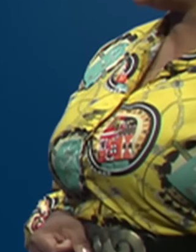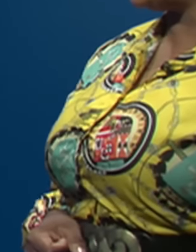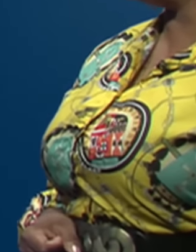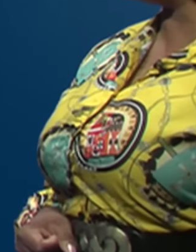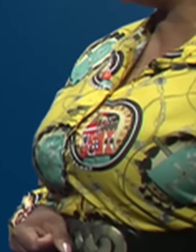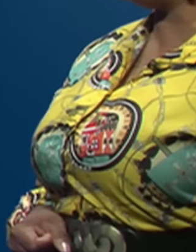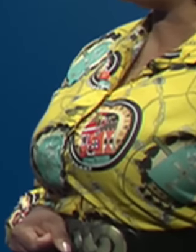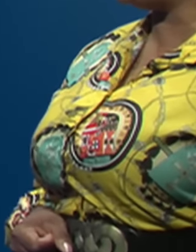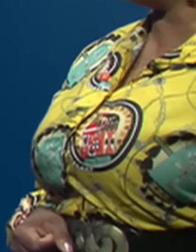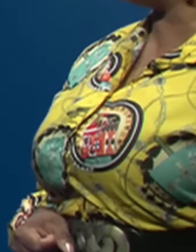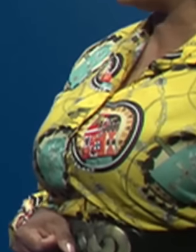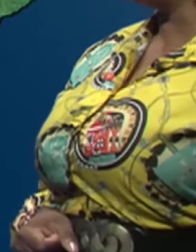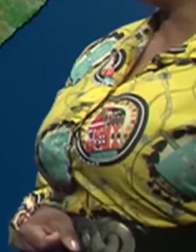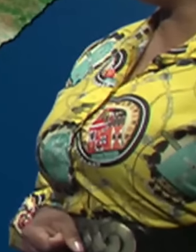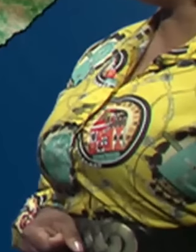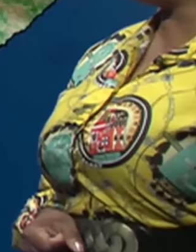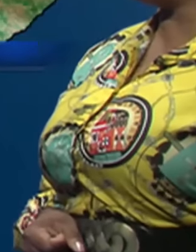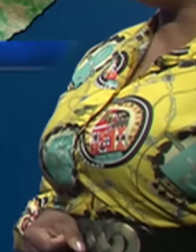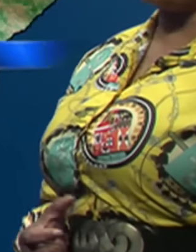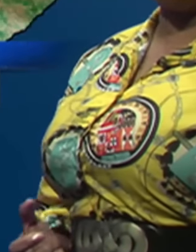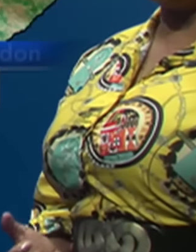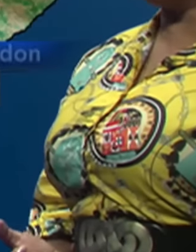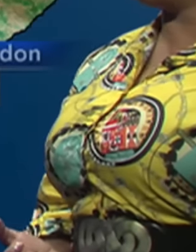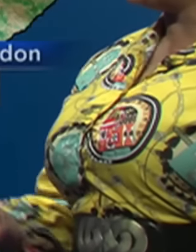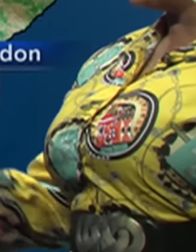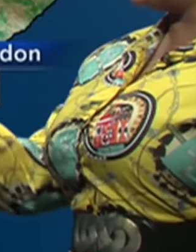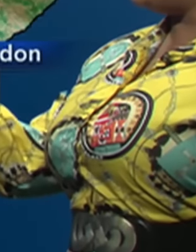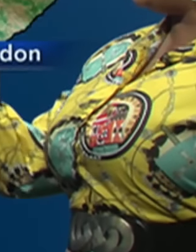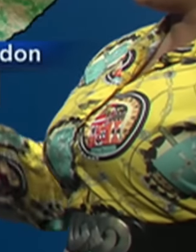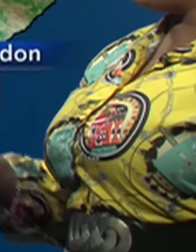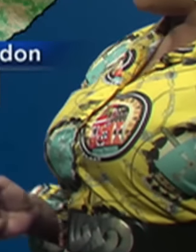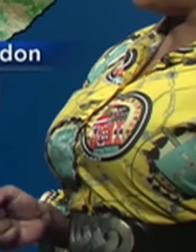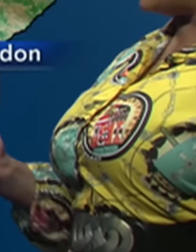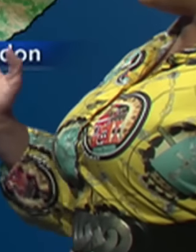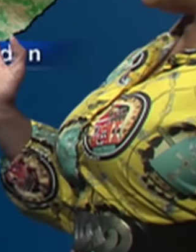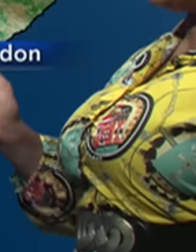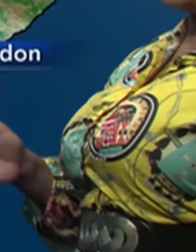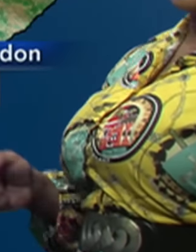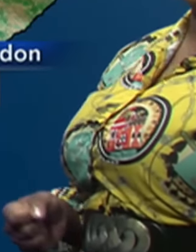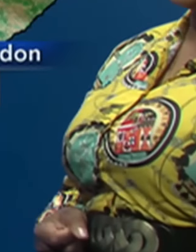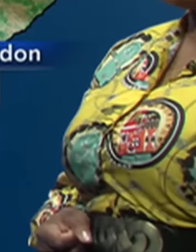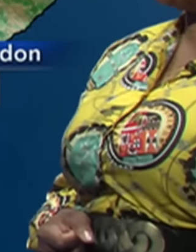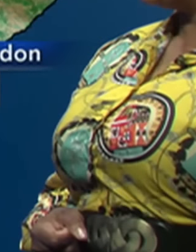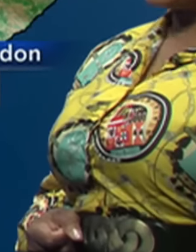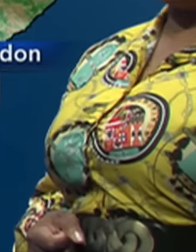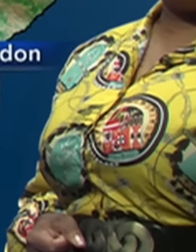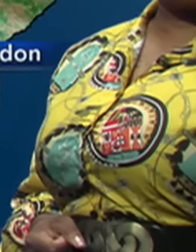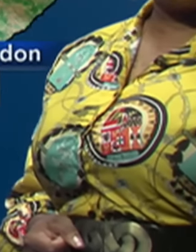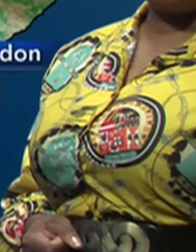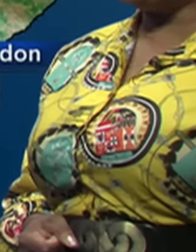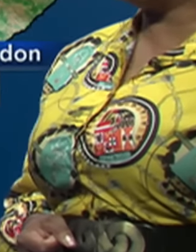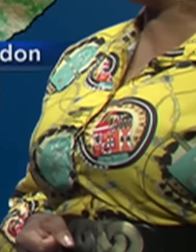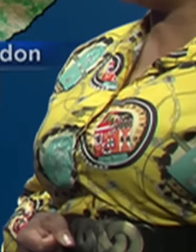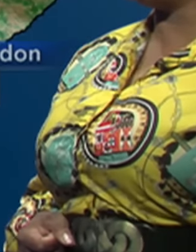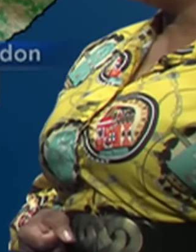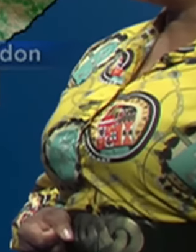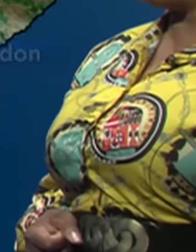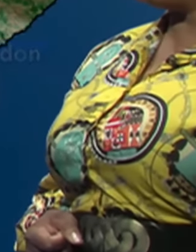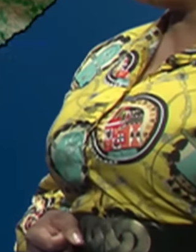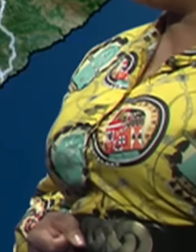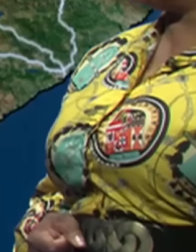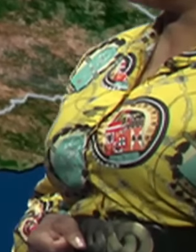provinceng ya Eastern Cape go la go Sasa le gona go na le kgonagalo tša dipula re lebelela jalo bo Maletswai Mthatha go tla be go ntše go ruthetše ka tše 20 senyane